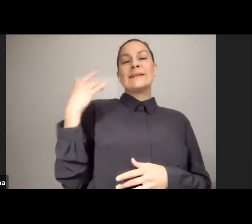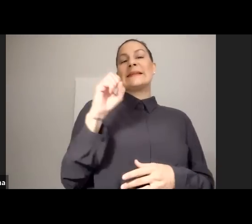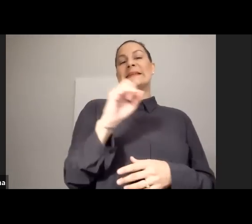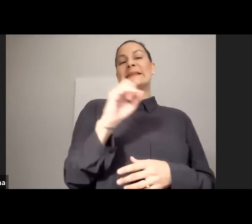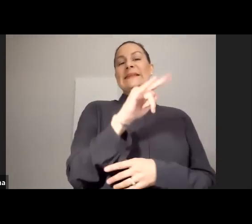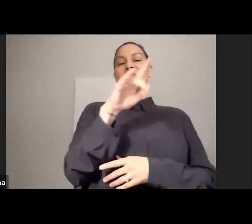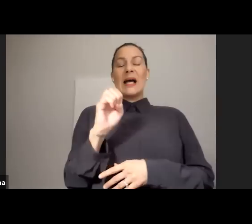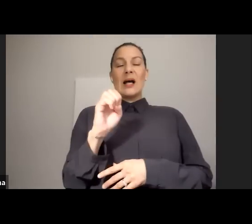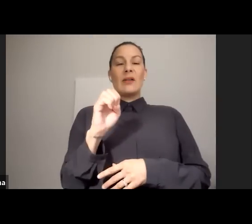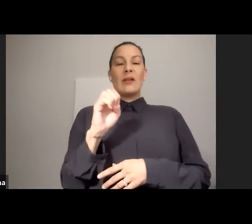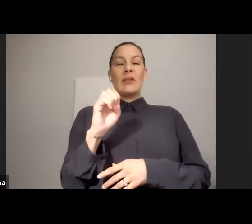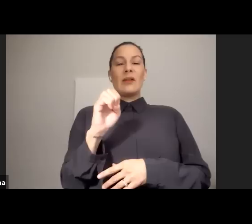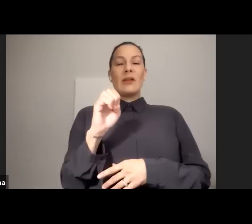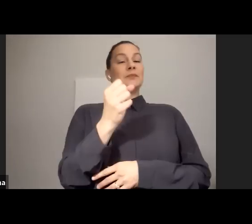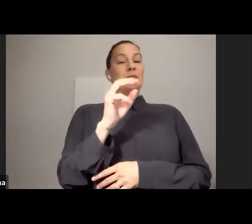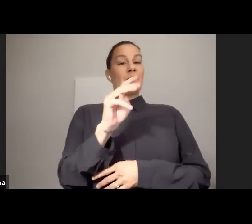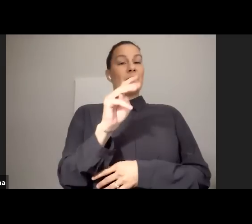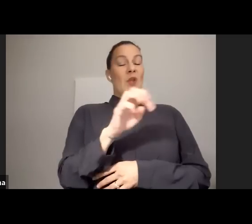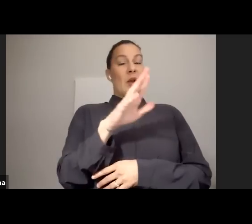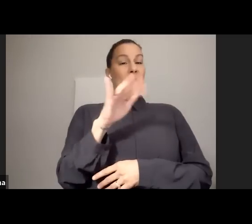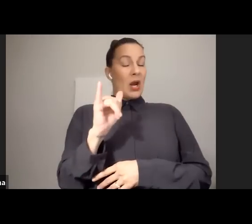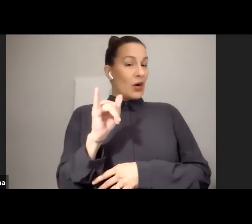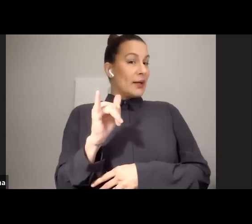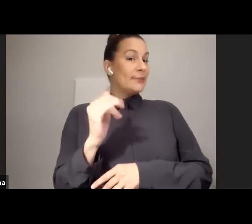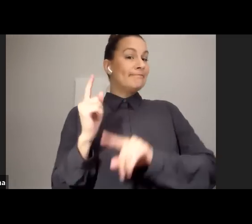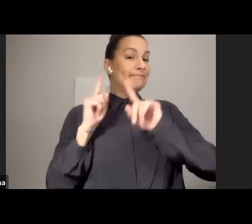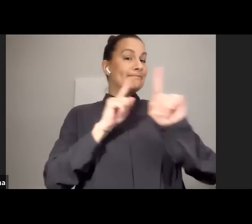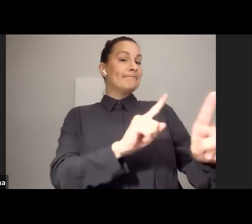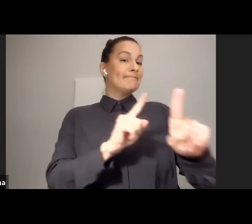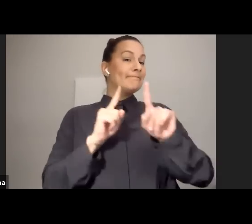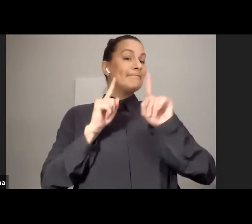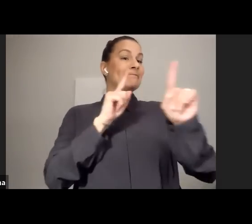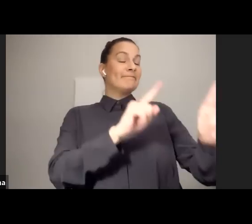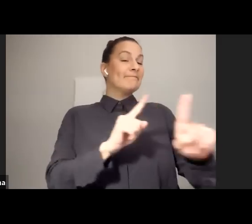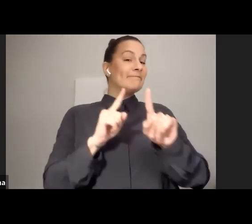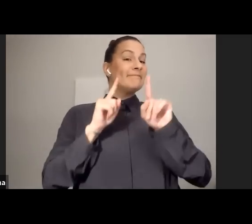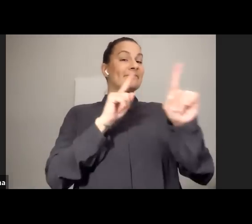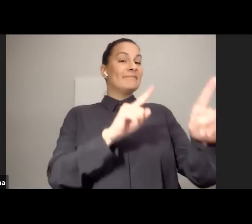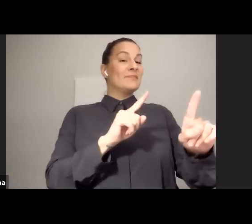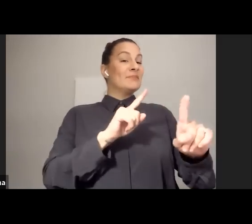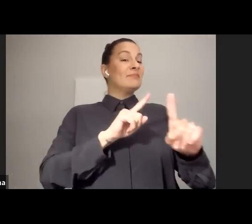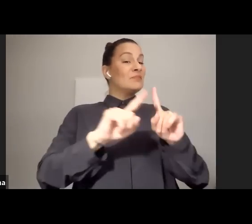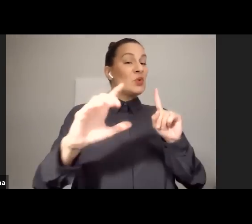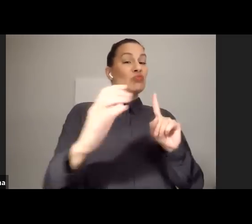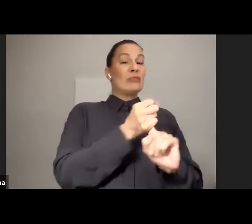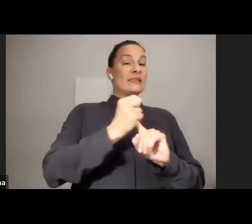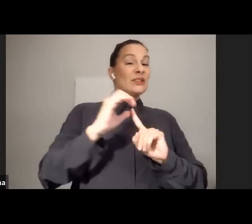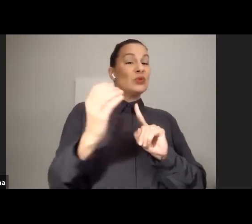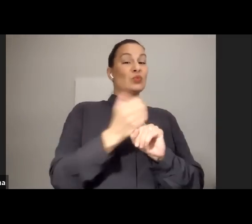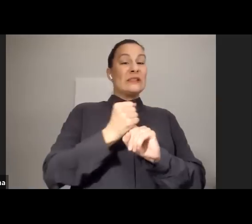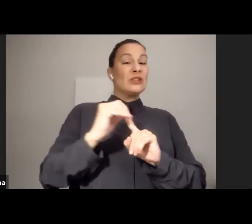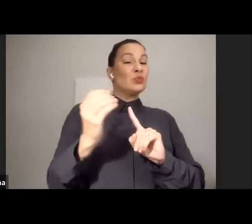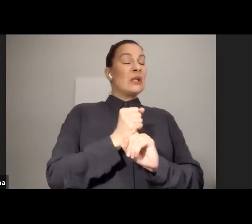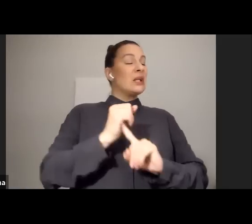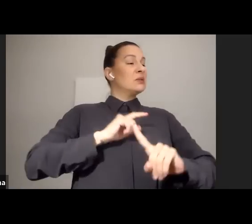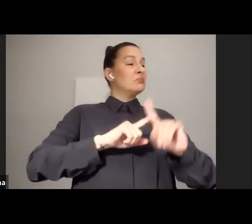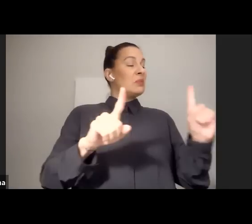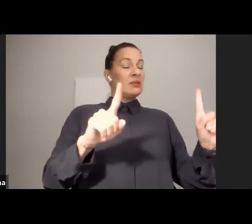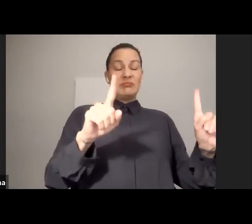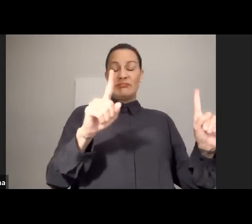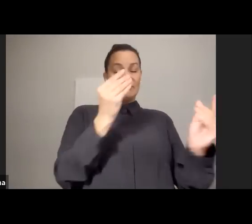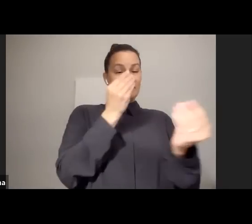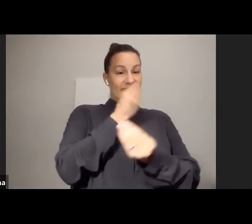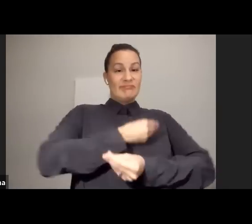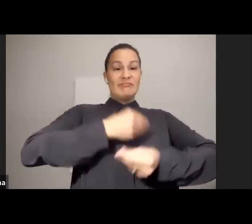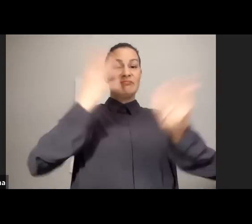arrested again and again, but insisted on continuing to live as herself. In 1851, another